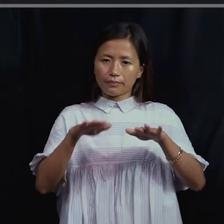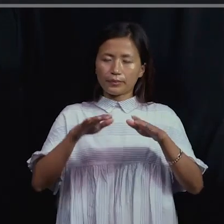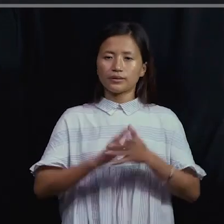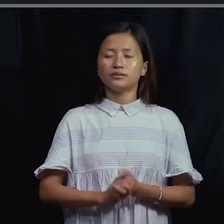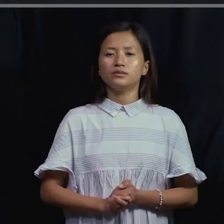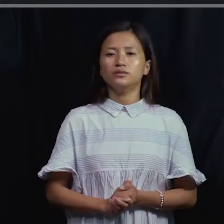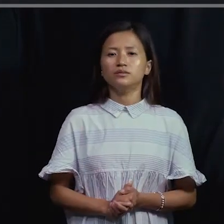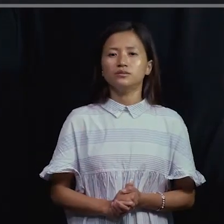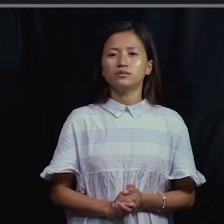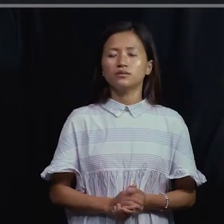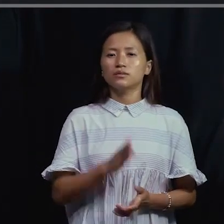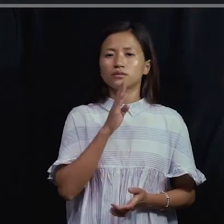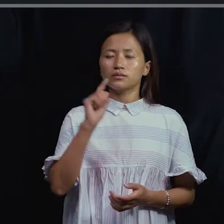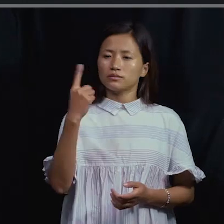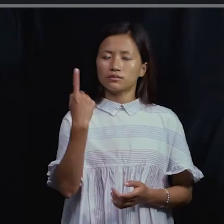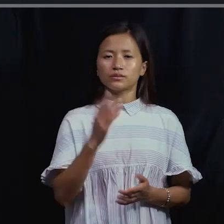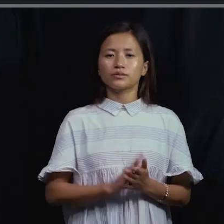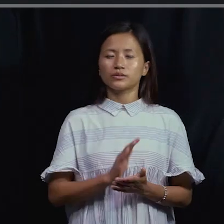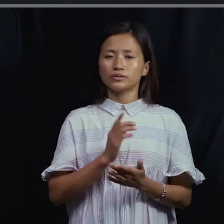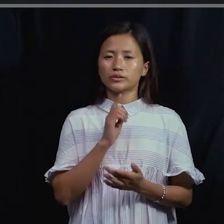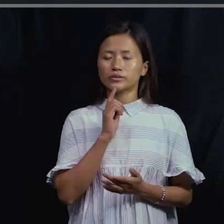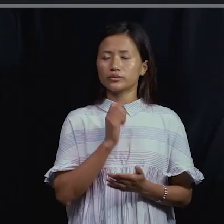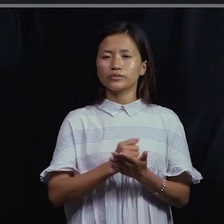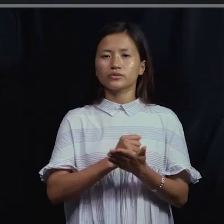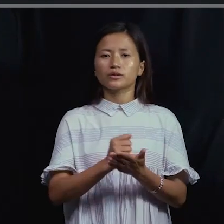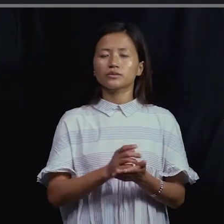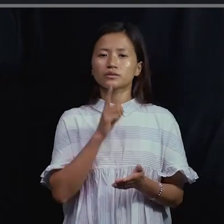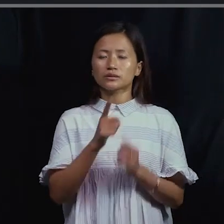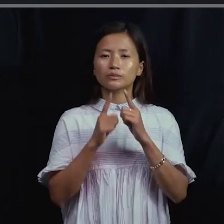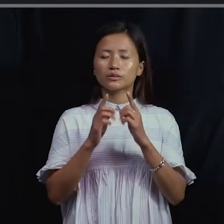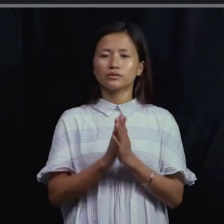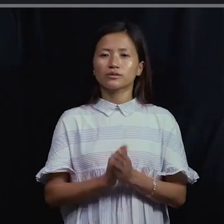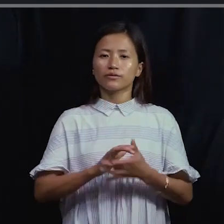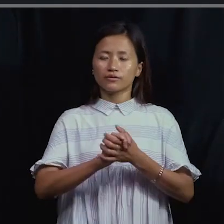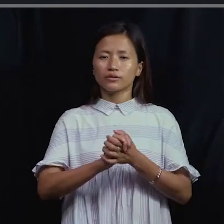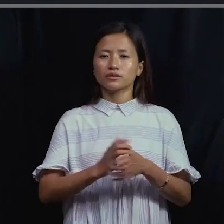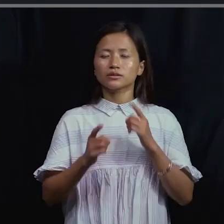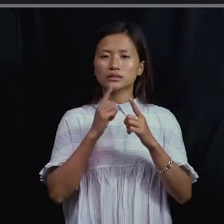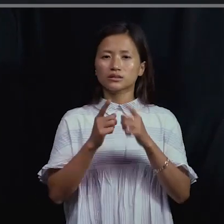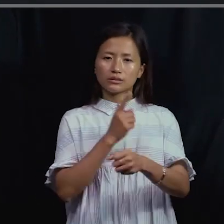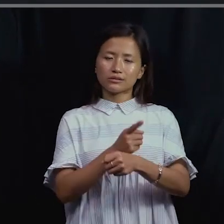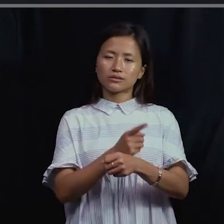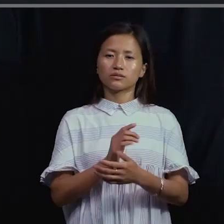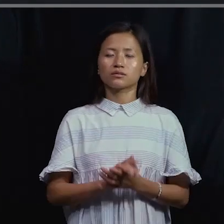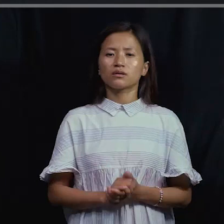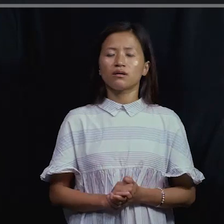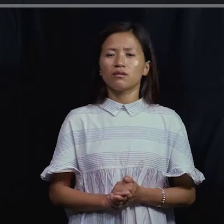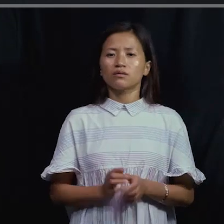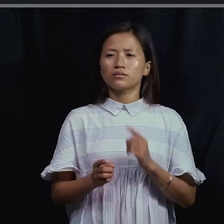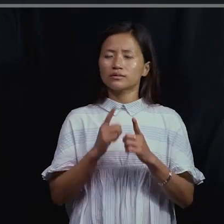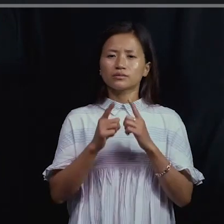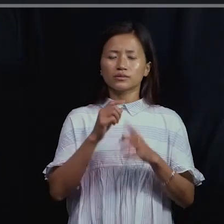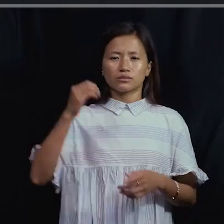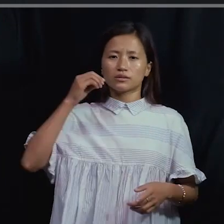not try to be alone, but you must try to speak with your friends if you have problems, or speak with your teachers and elders,